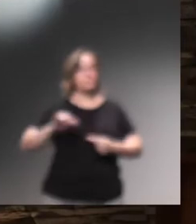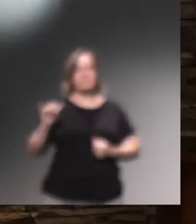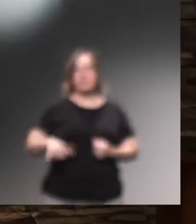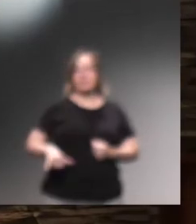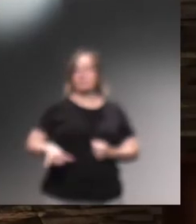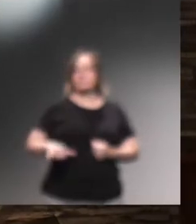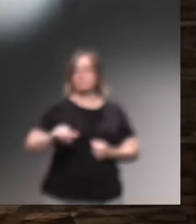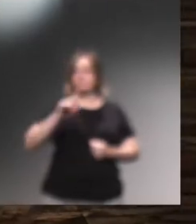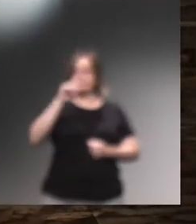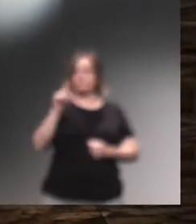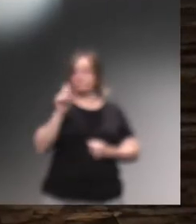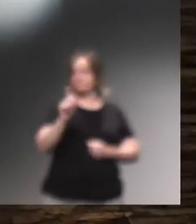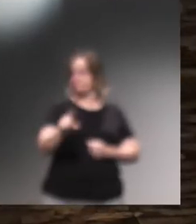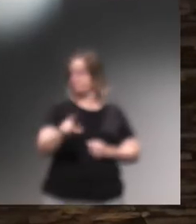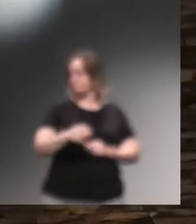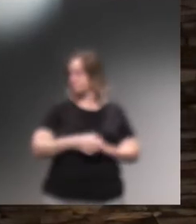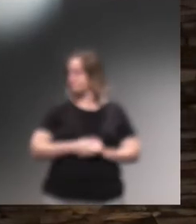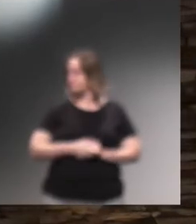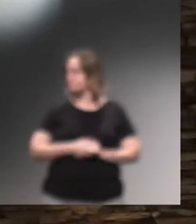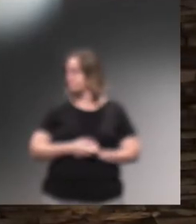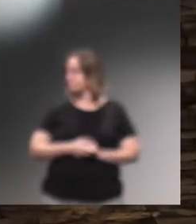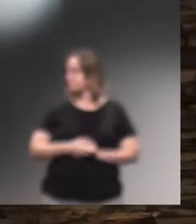So let's take a look.